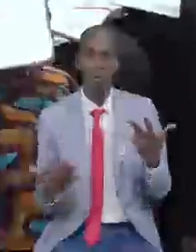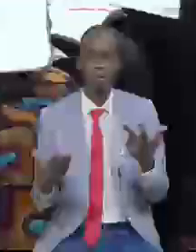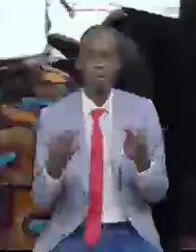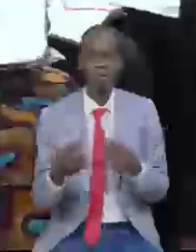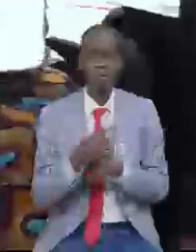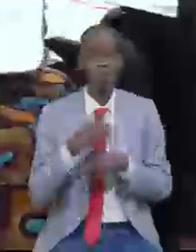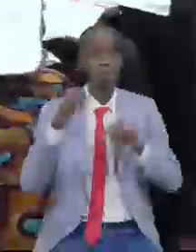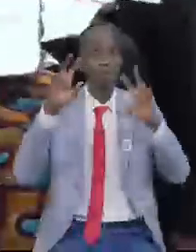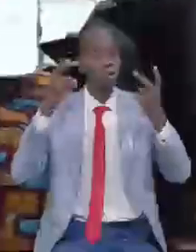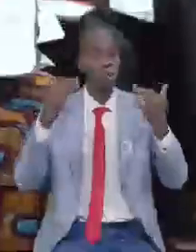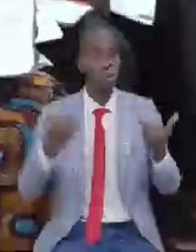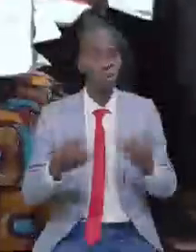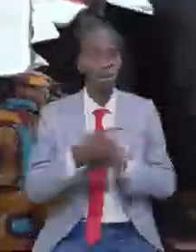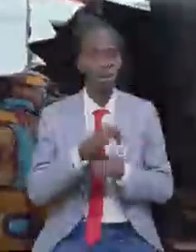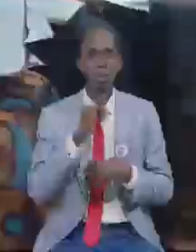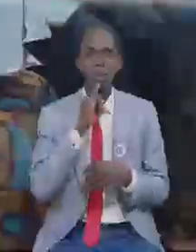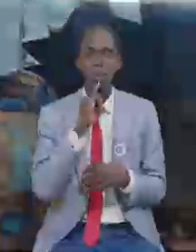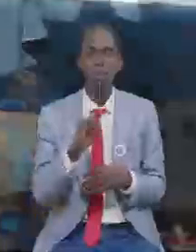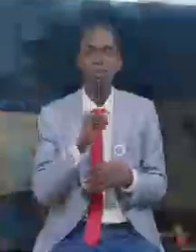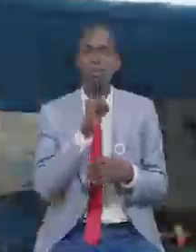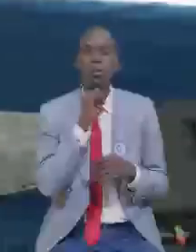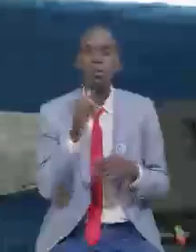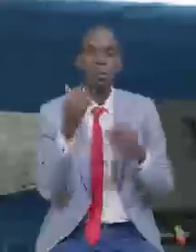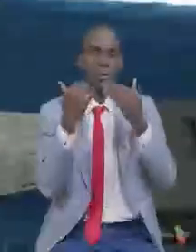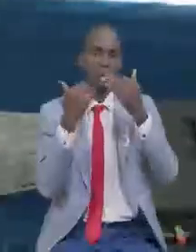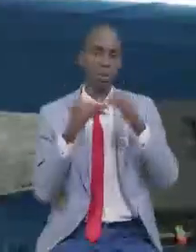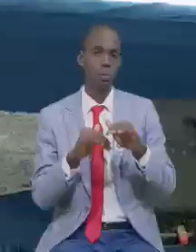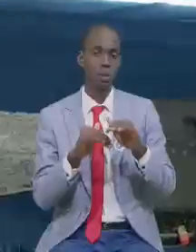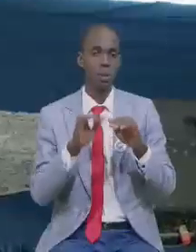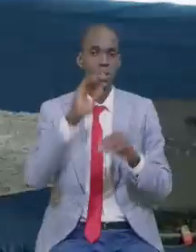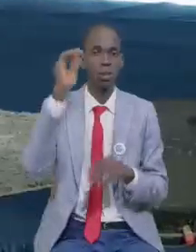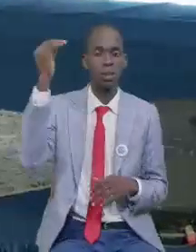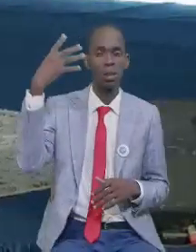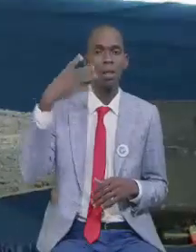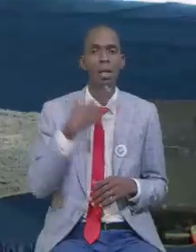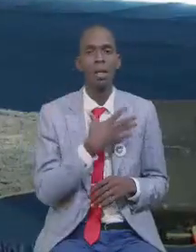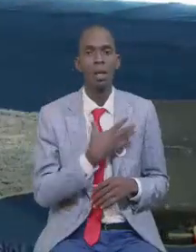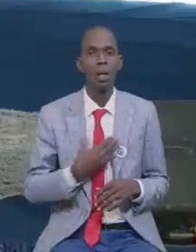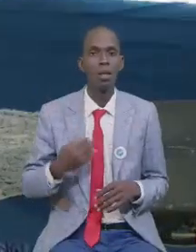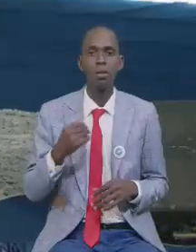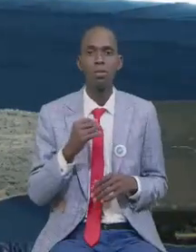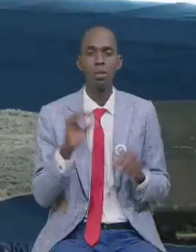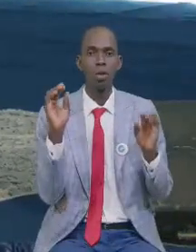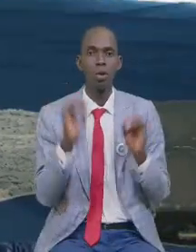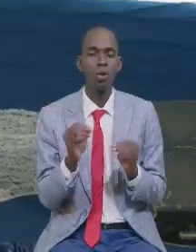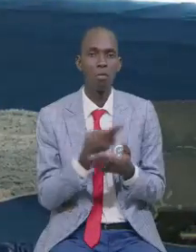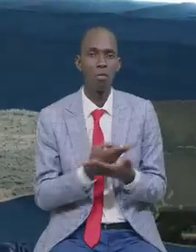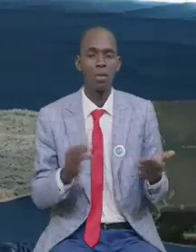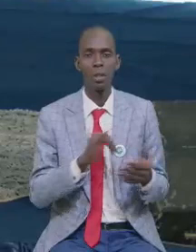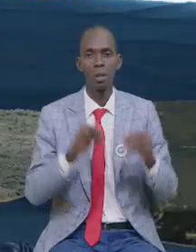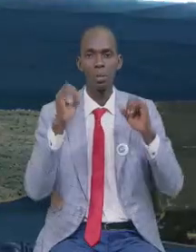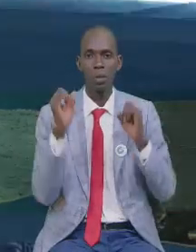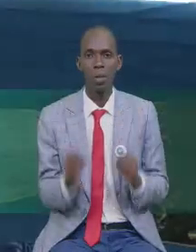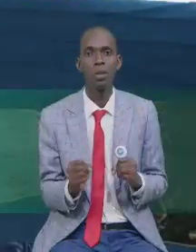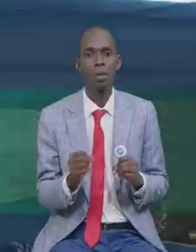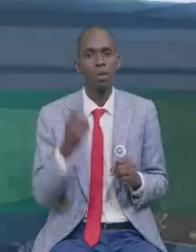today is unlimited grace and unfailing power for